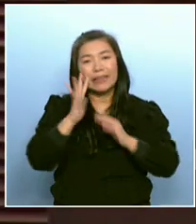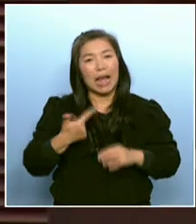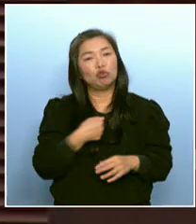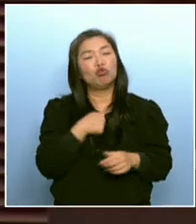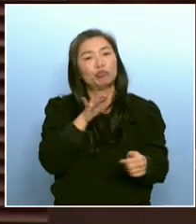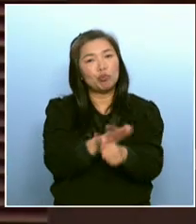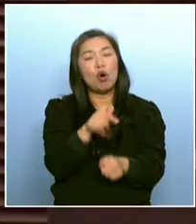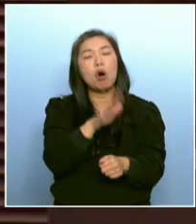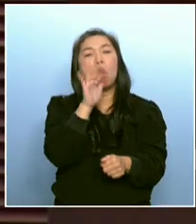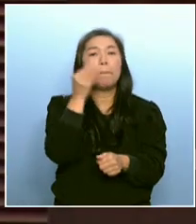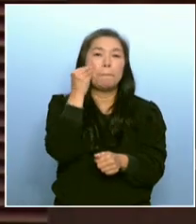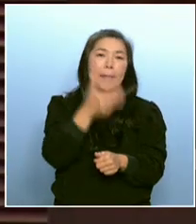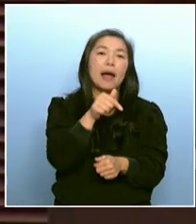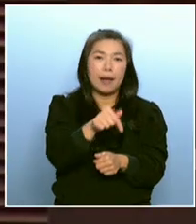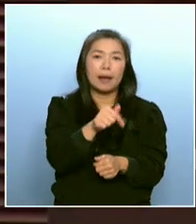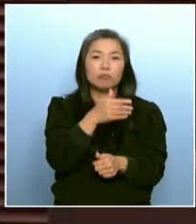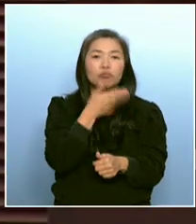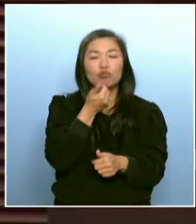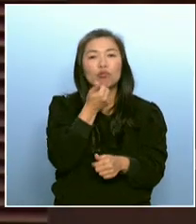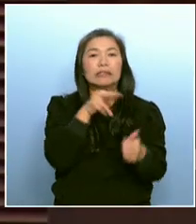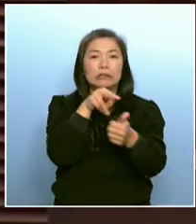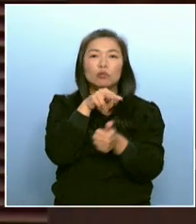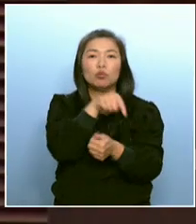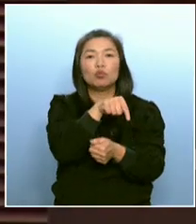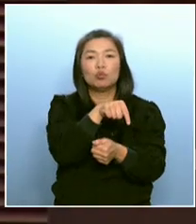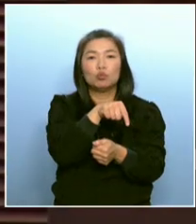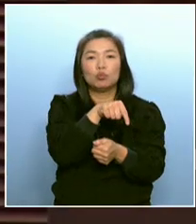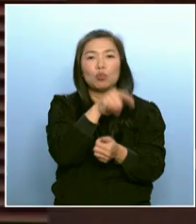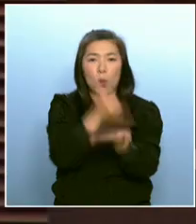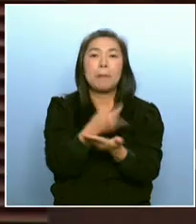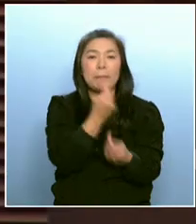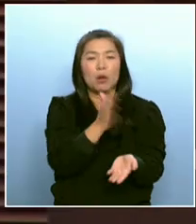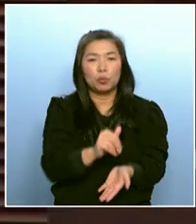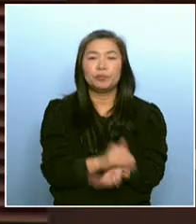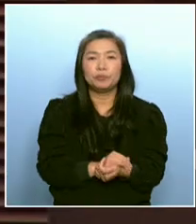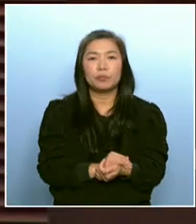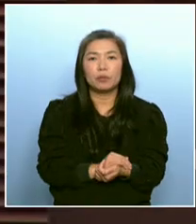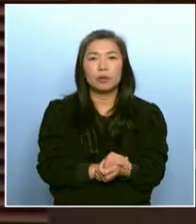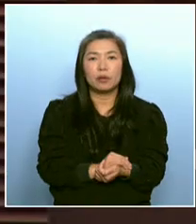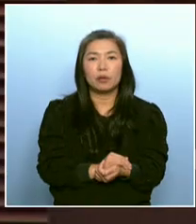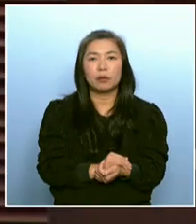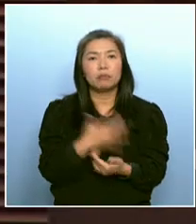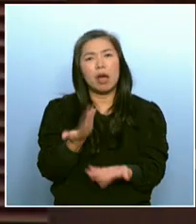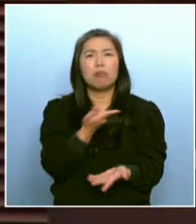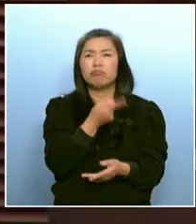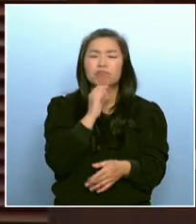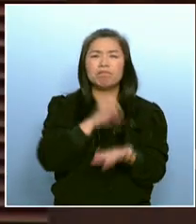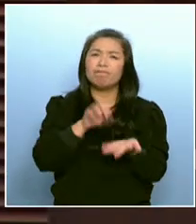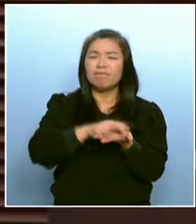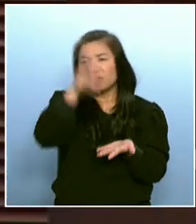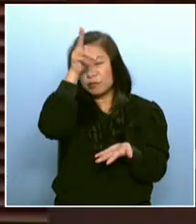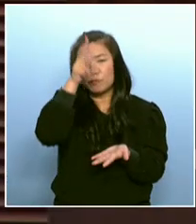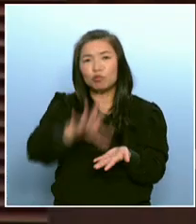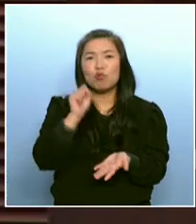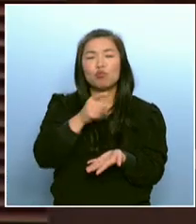elderly people in need. If there are elderly people in need, we would try to give them a